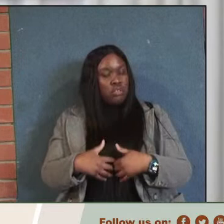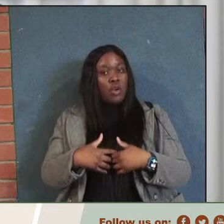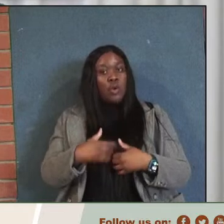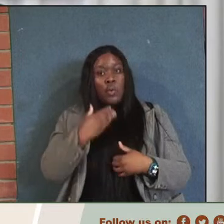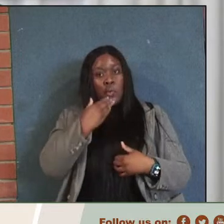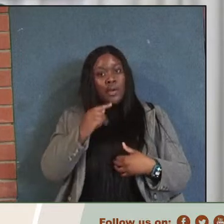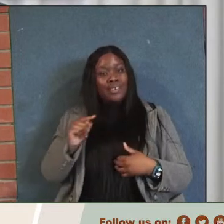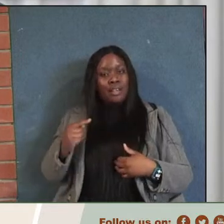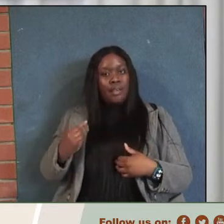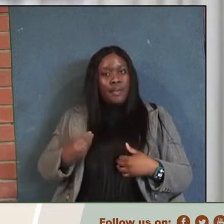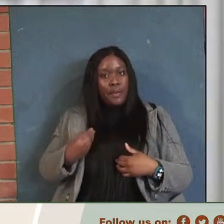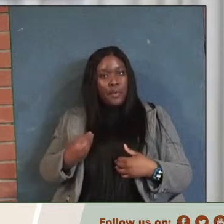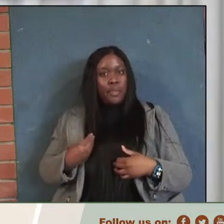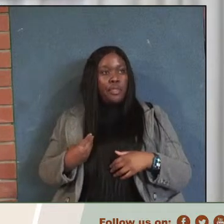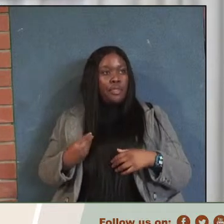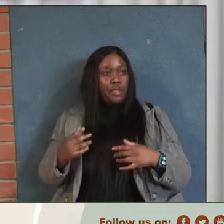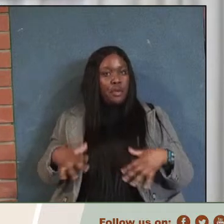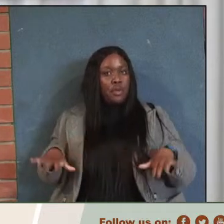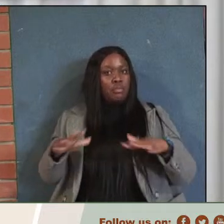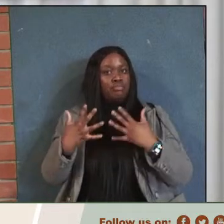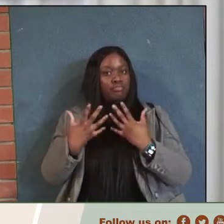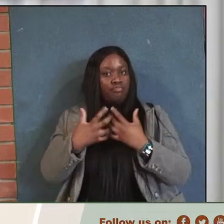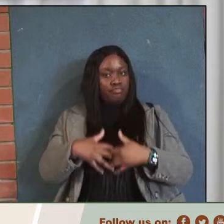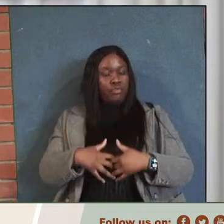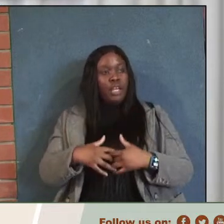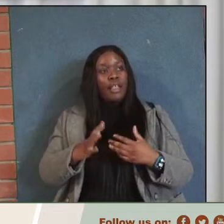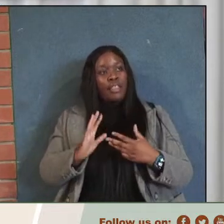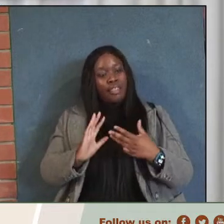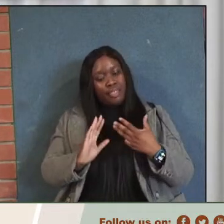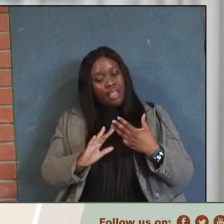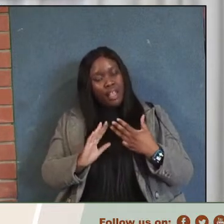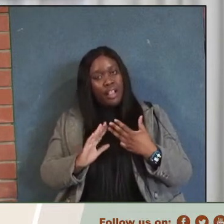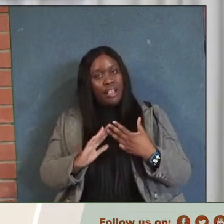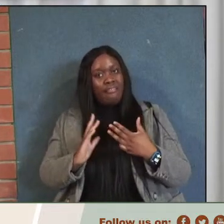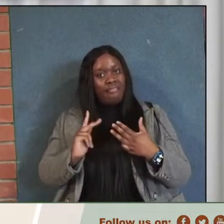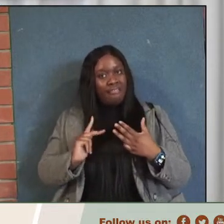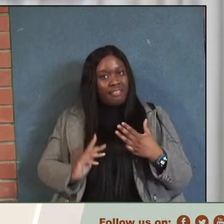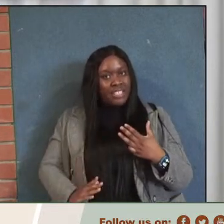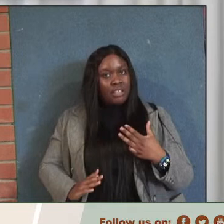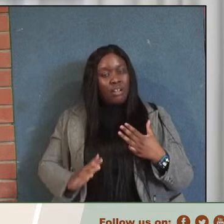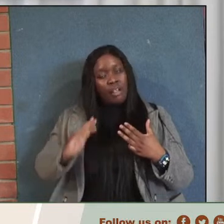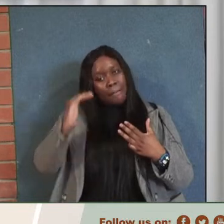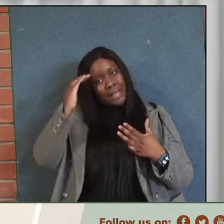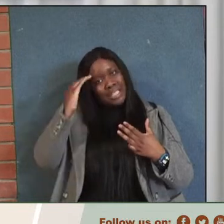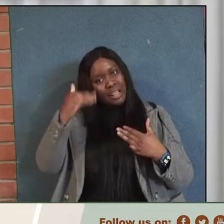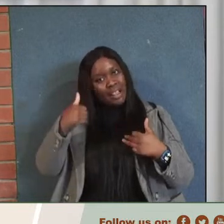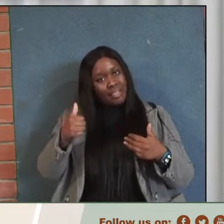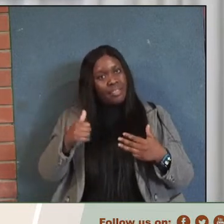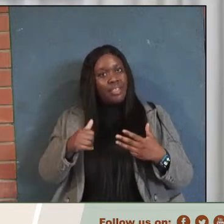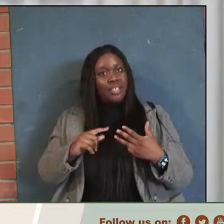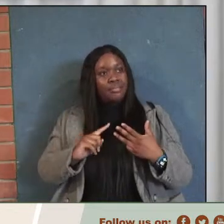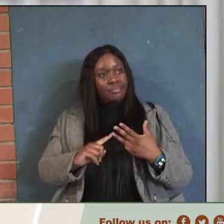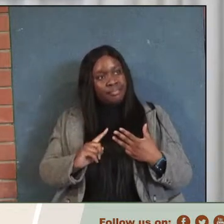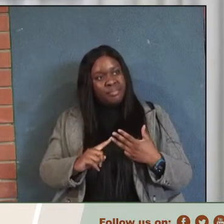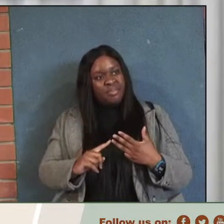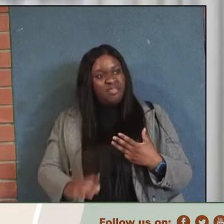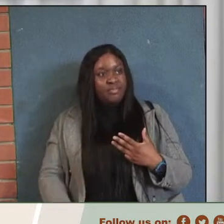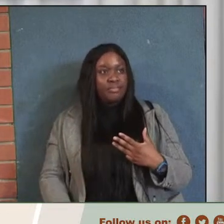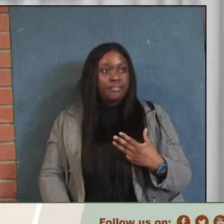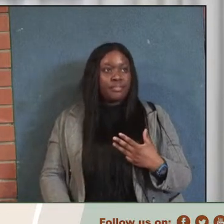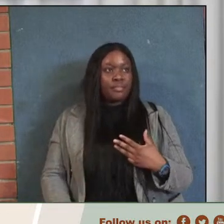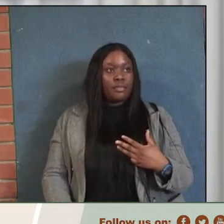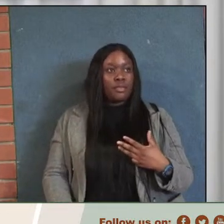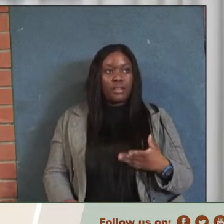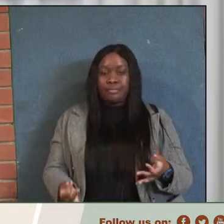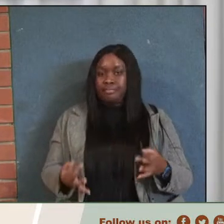people. Another one is on physical and mental health awareness. Another one is on